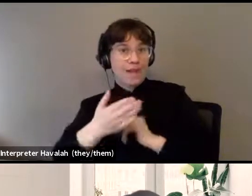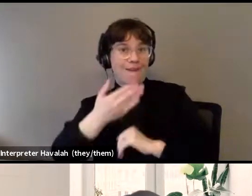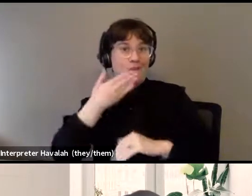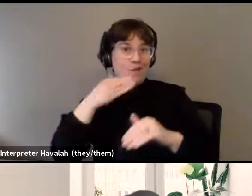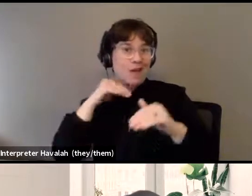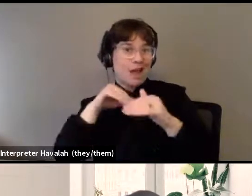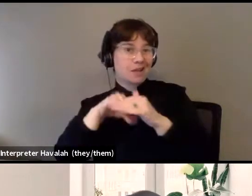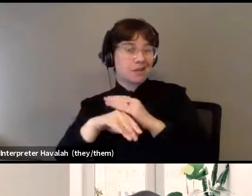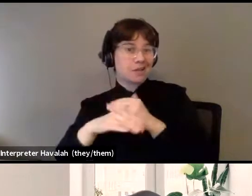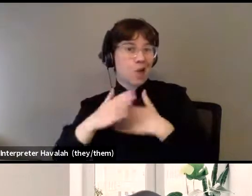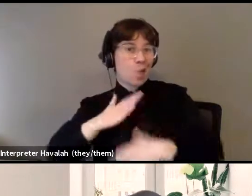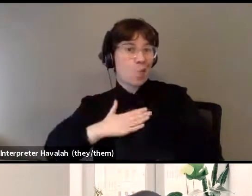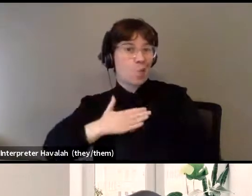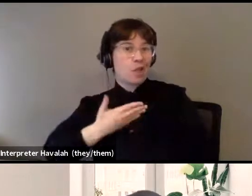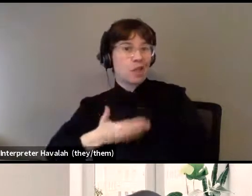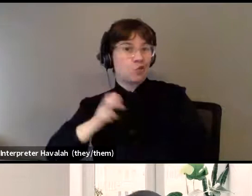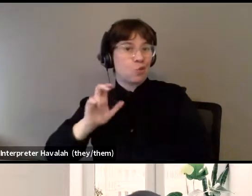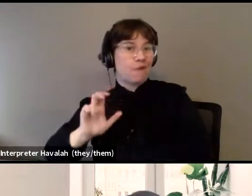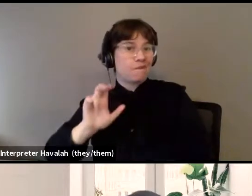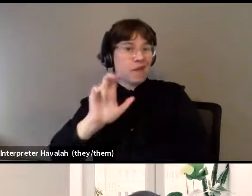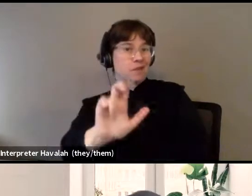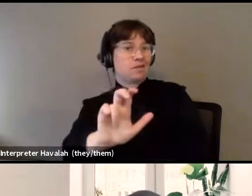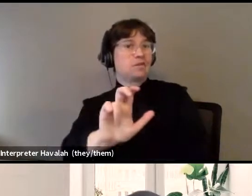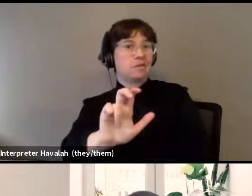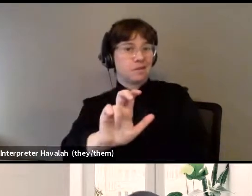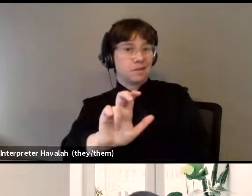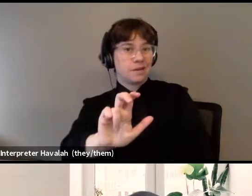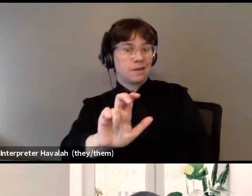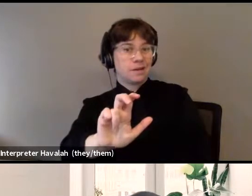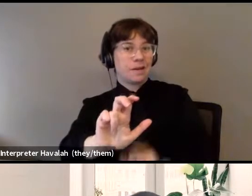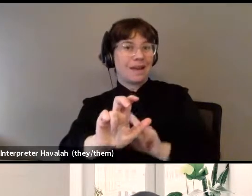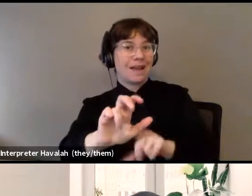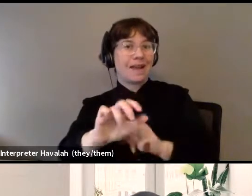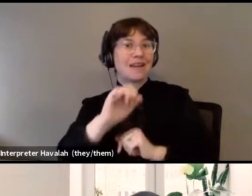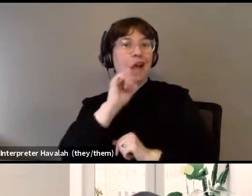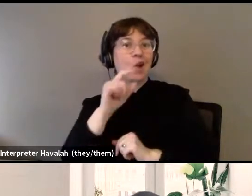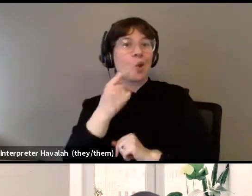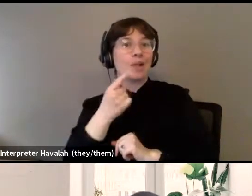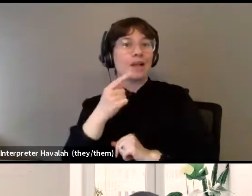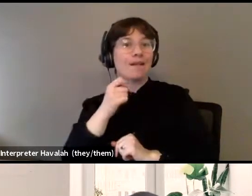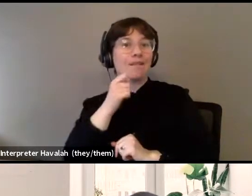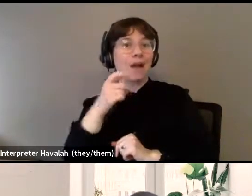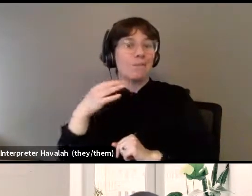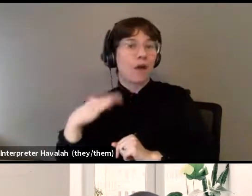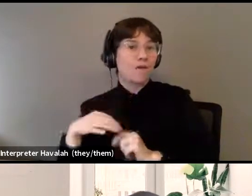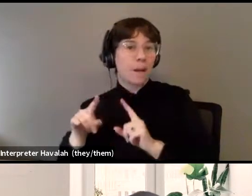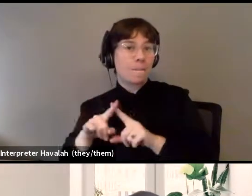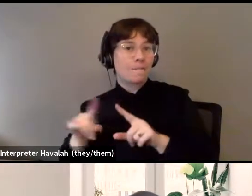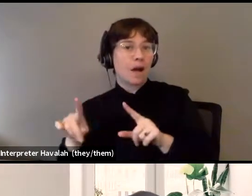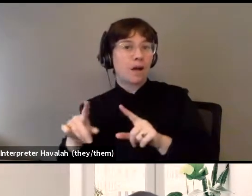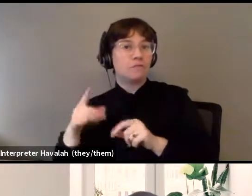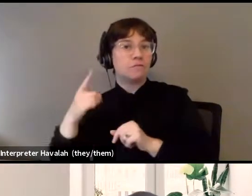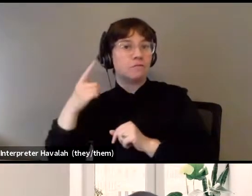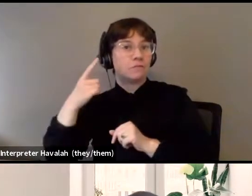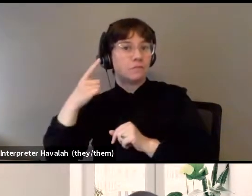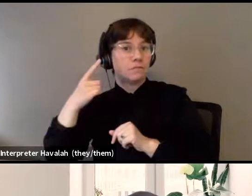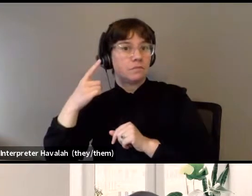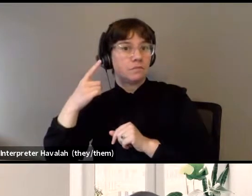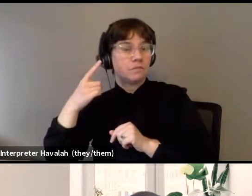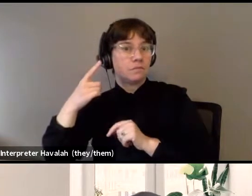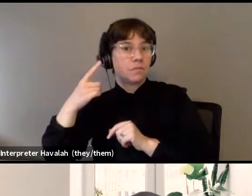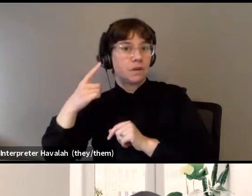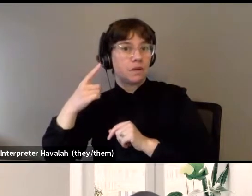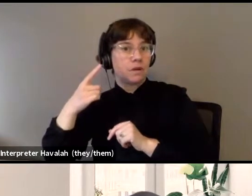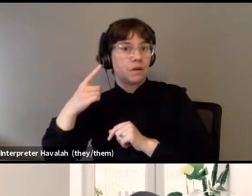make those investments in not just nonprofit organizations, but also for-profit